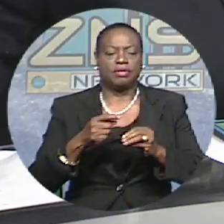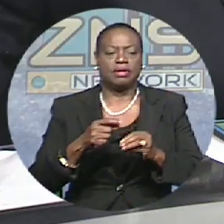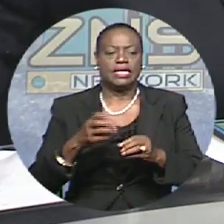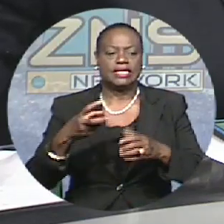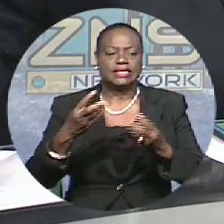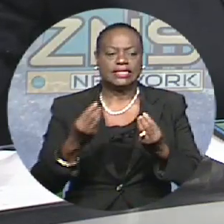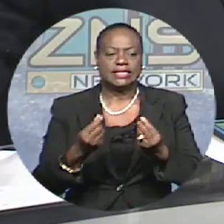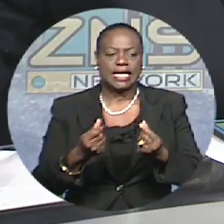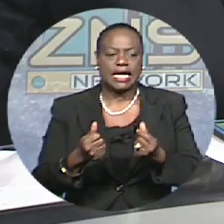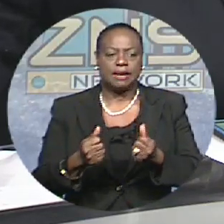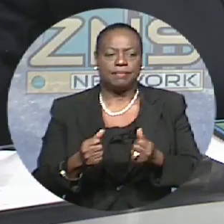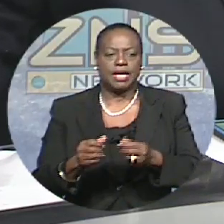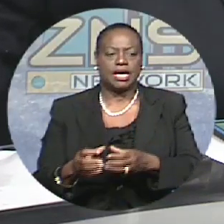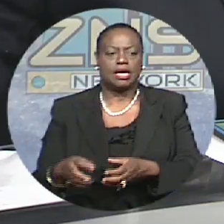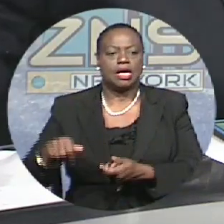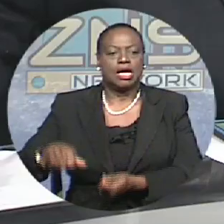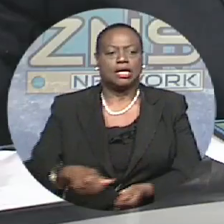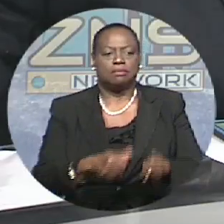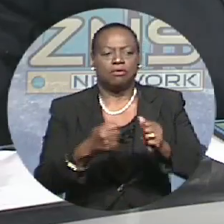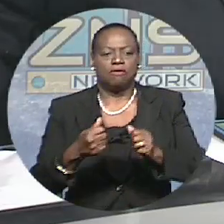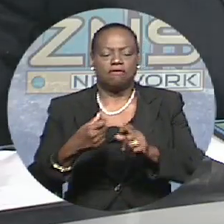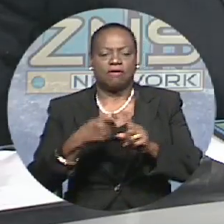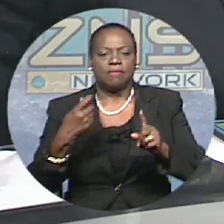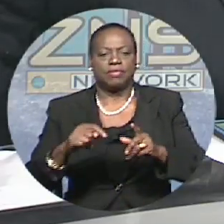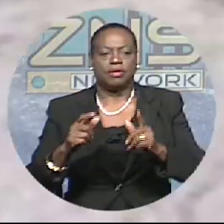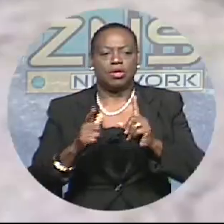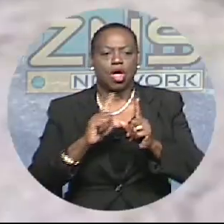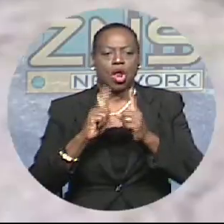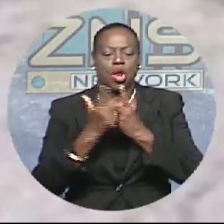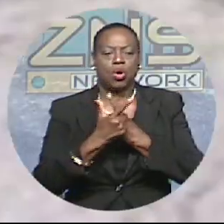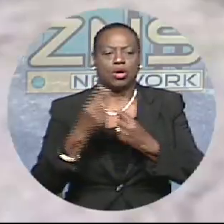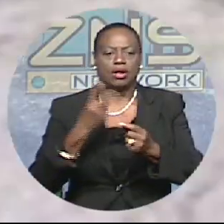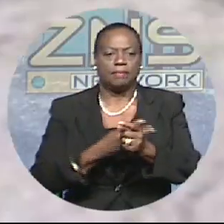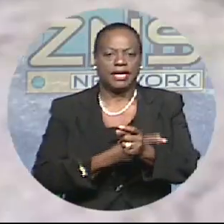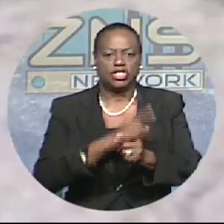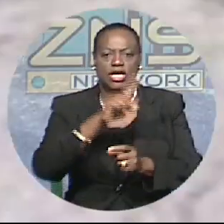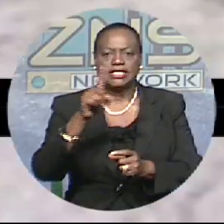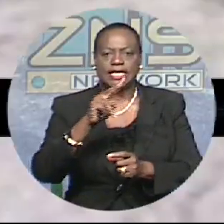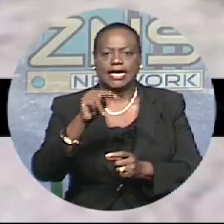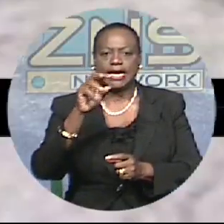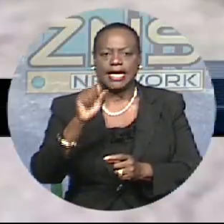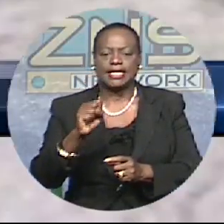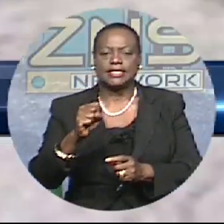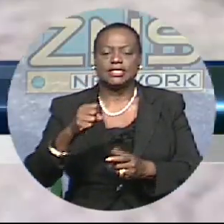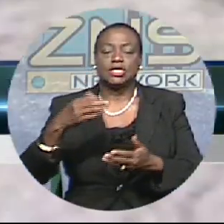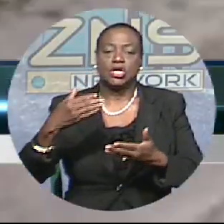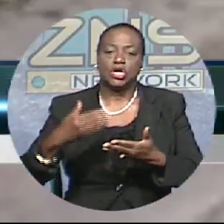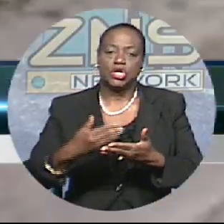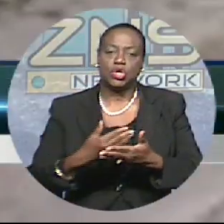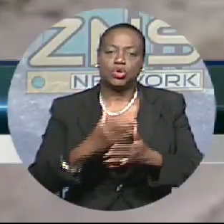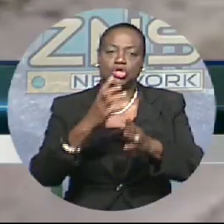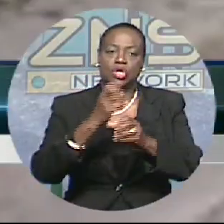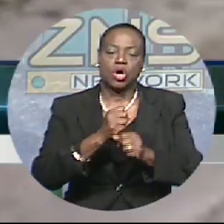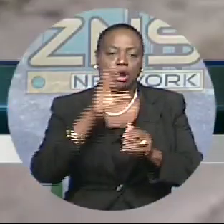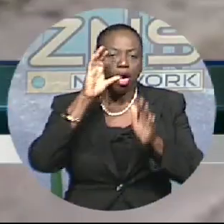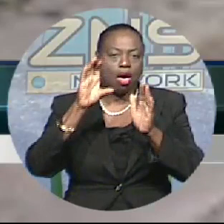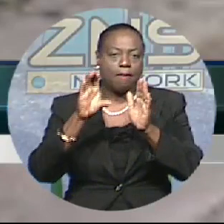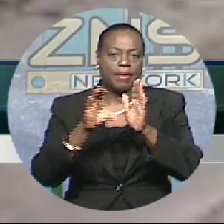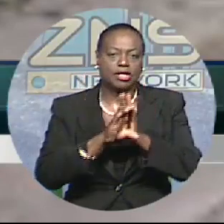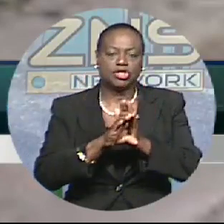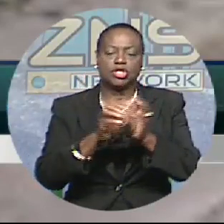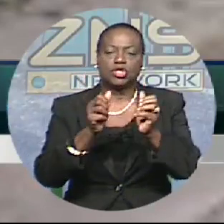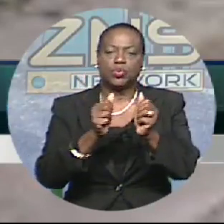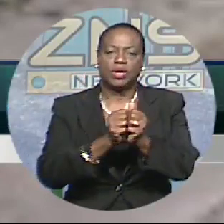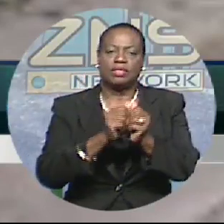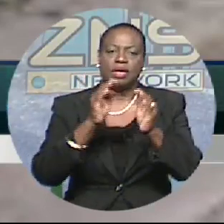this situation. Here's Janae and Noel-Ferguson. ZNS News received pictures of mountains of sand along the beachfront in